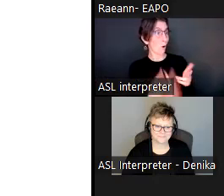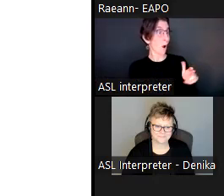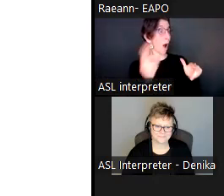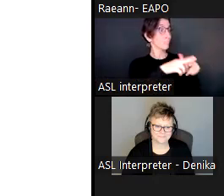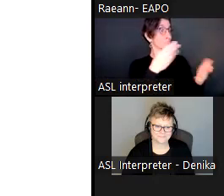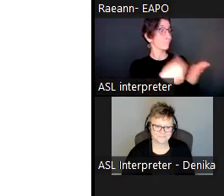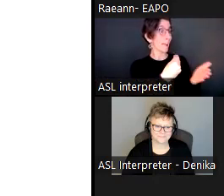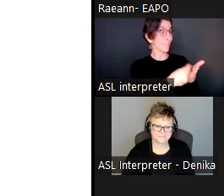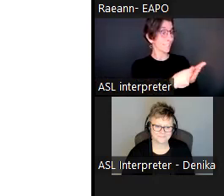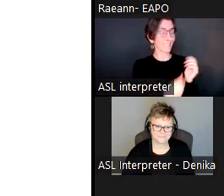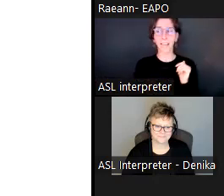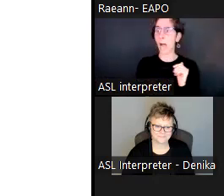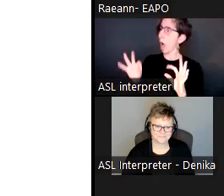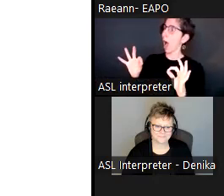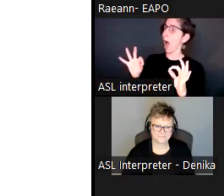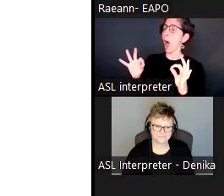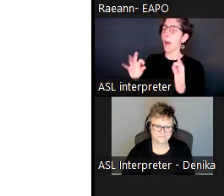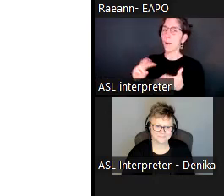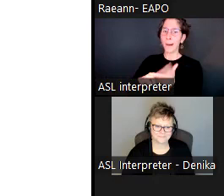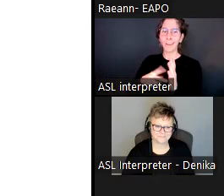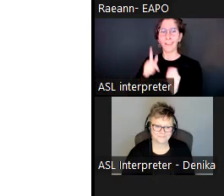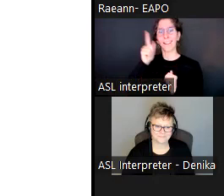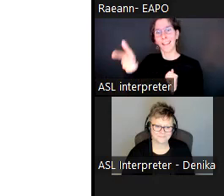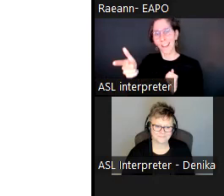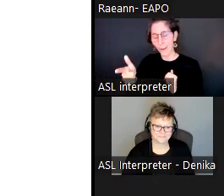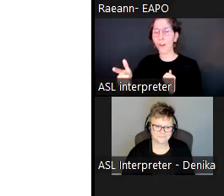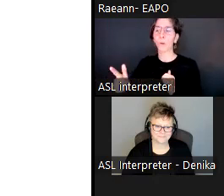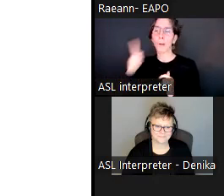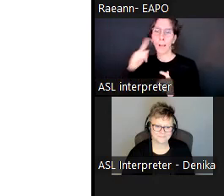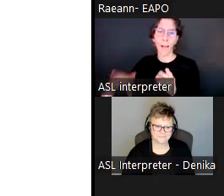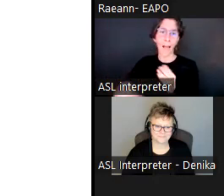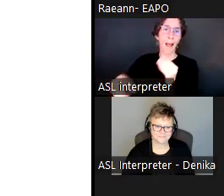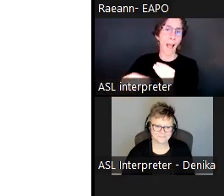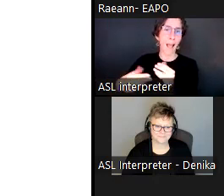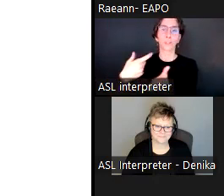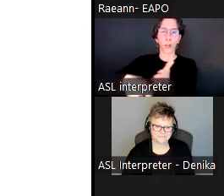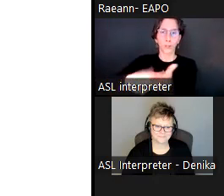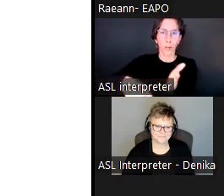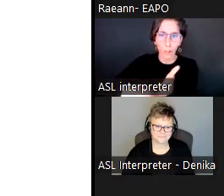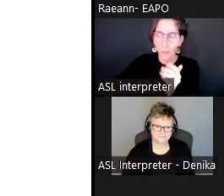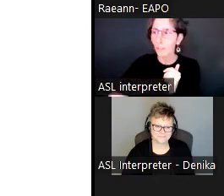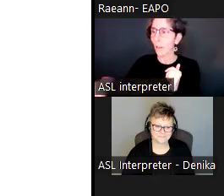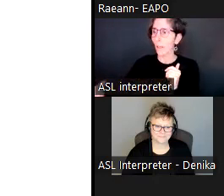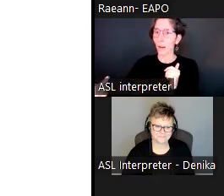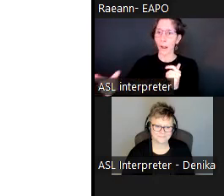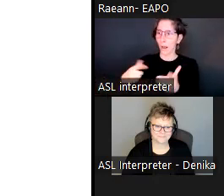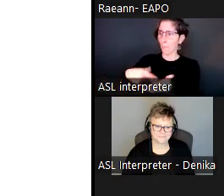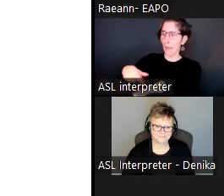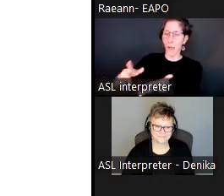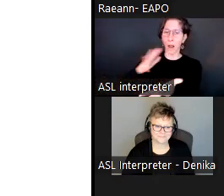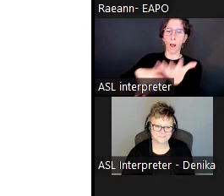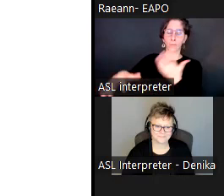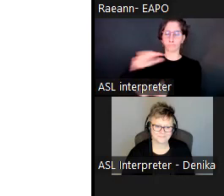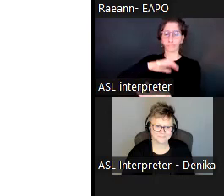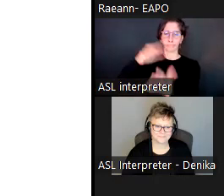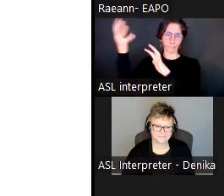end, you pay the delivery service, and the person never comes and picks up the item. So fraudsters